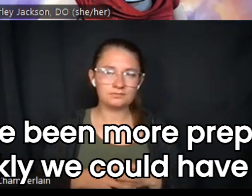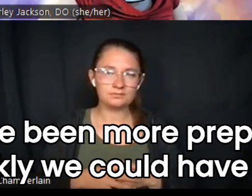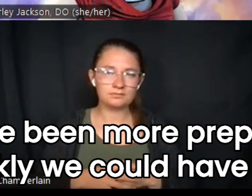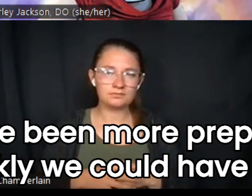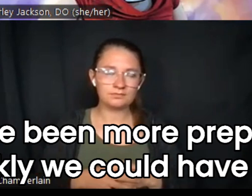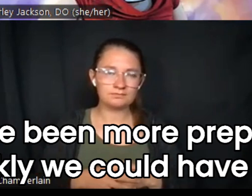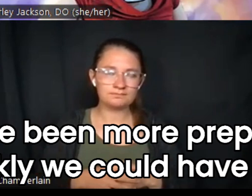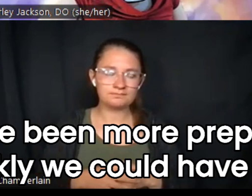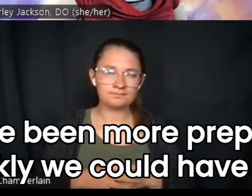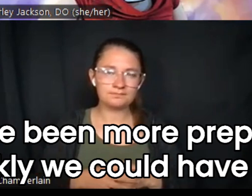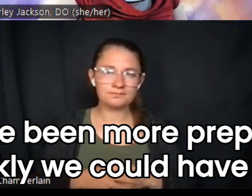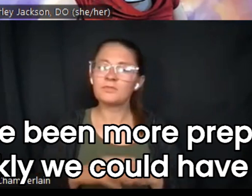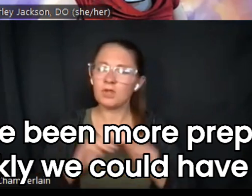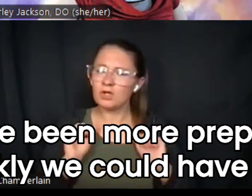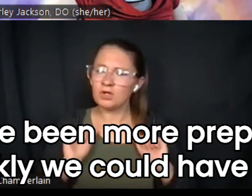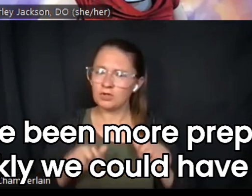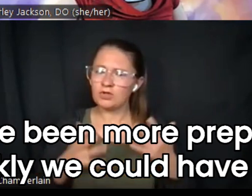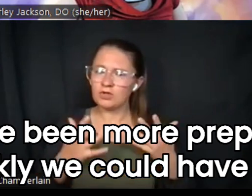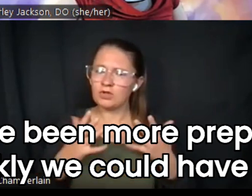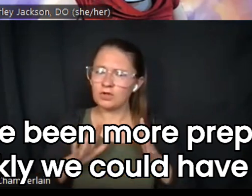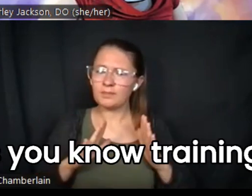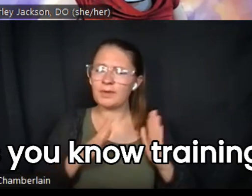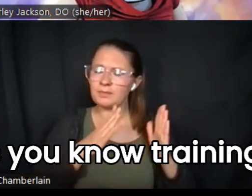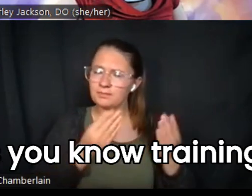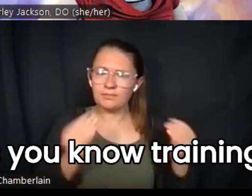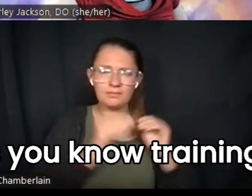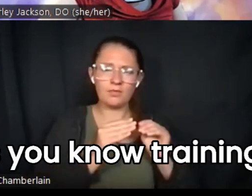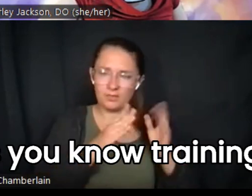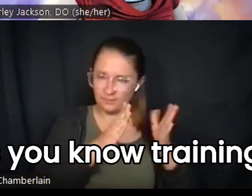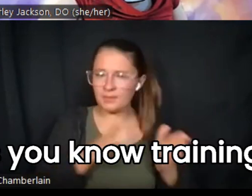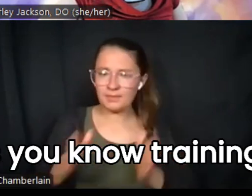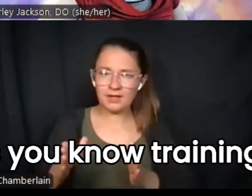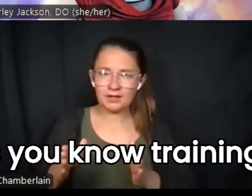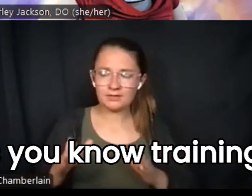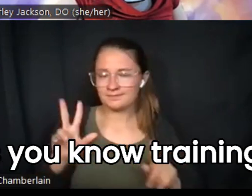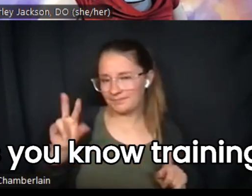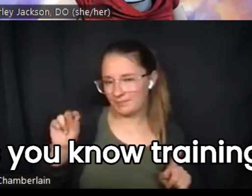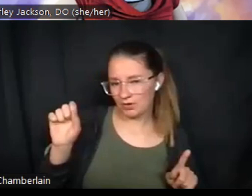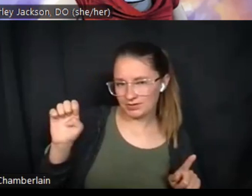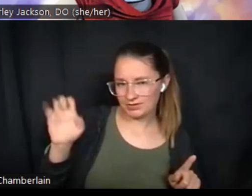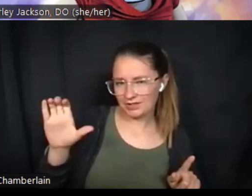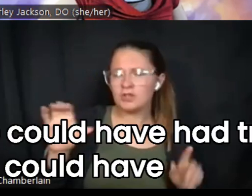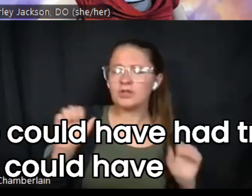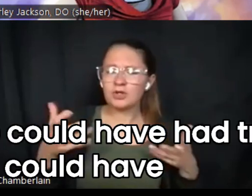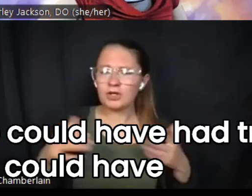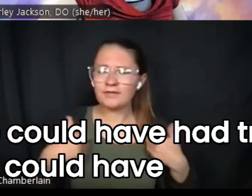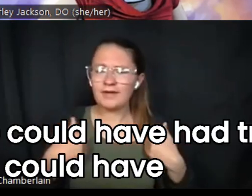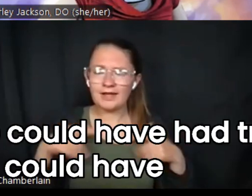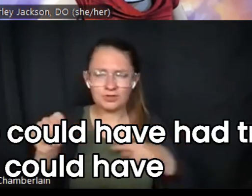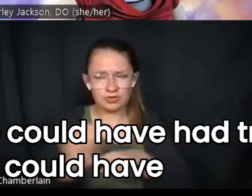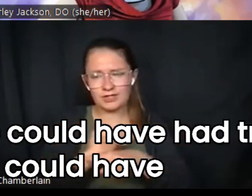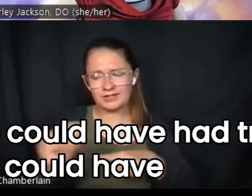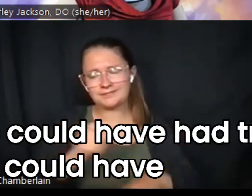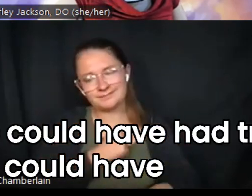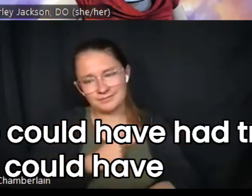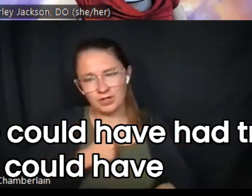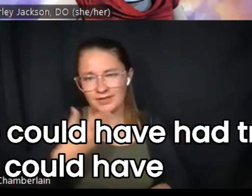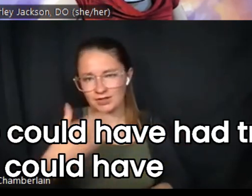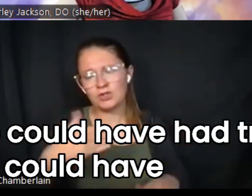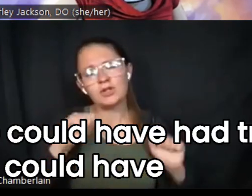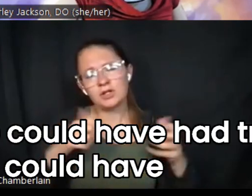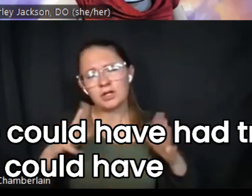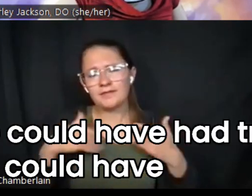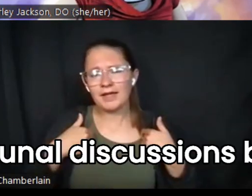like we could have been more prepared for that. Frankly, we could have had 30 seconds, Paige. trainings. Sorry. Oh, thank you. We could have had